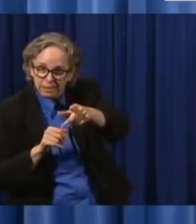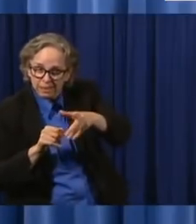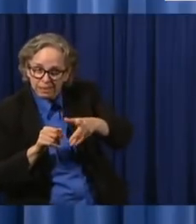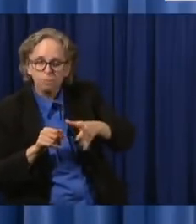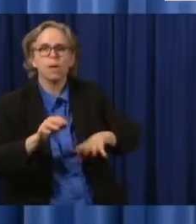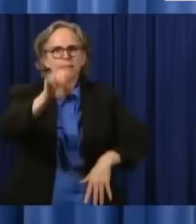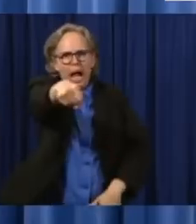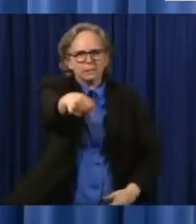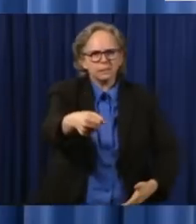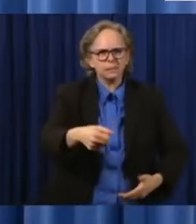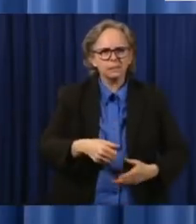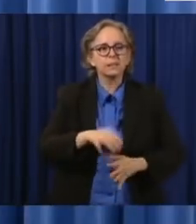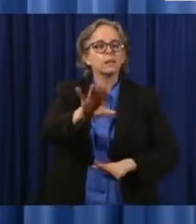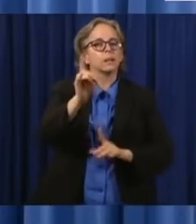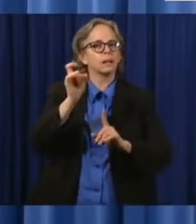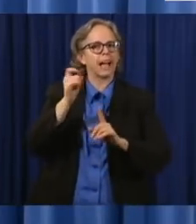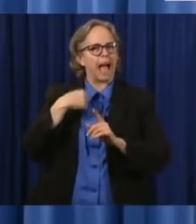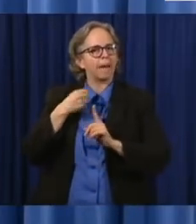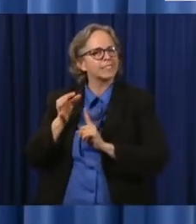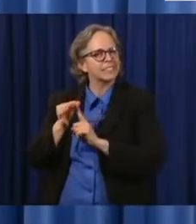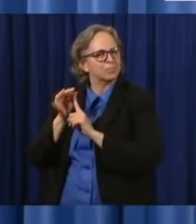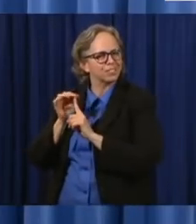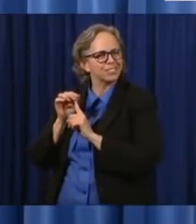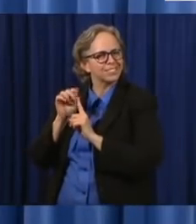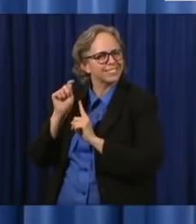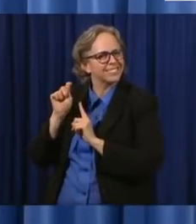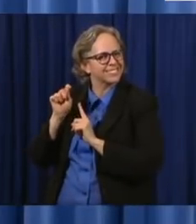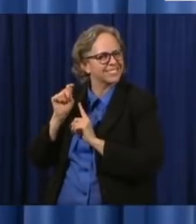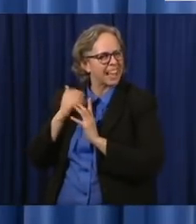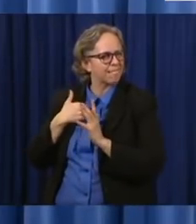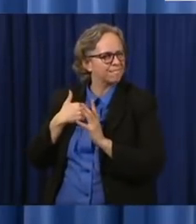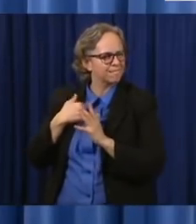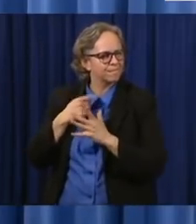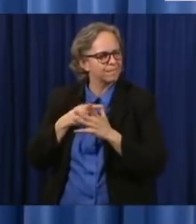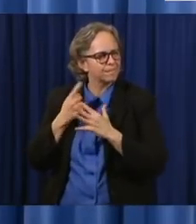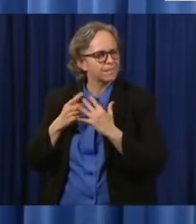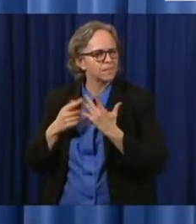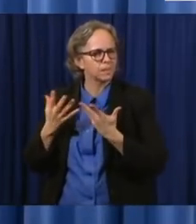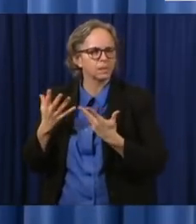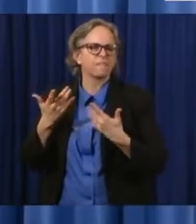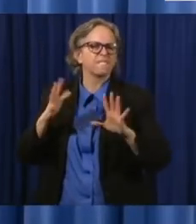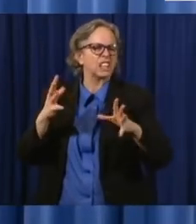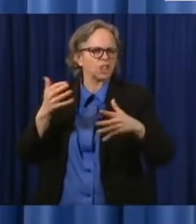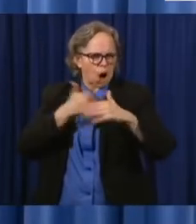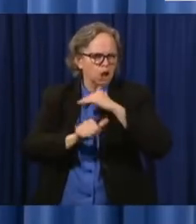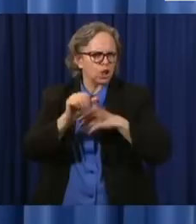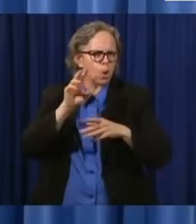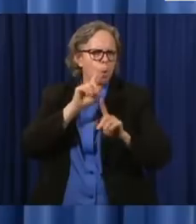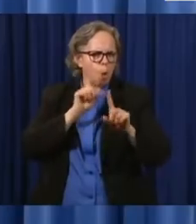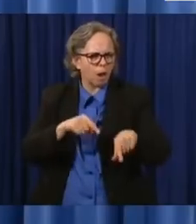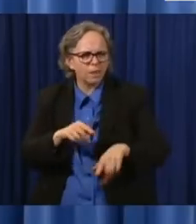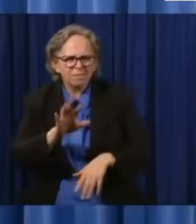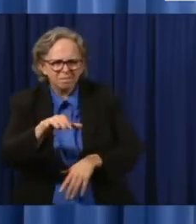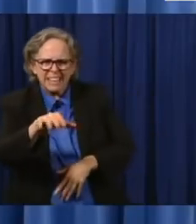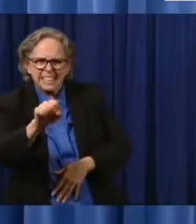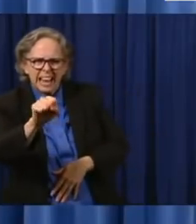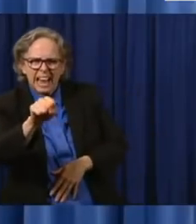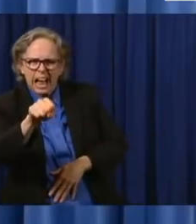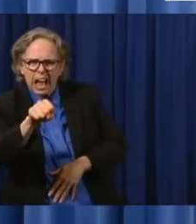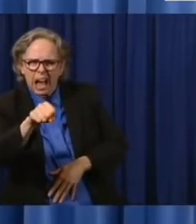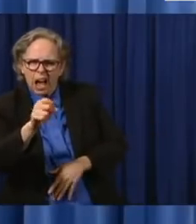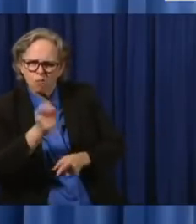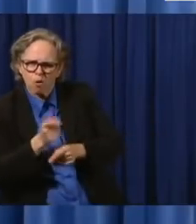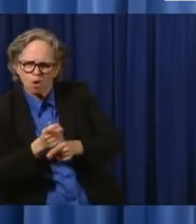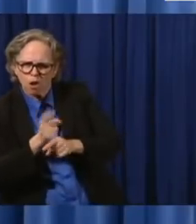Yes, with the exception of anything that has been carved out. Right. That was And permitted so, previously, you may have